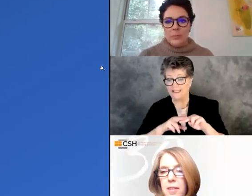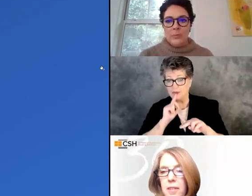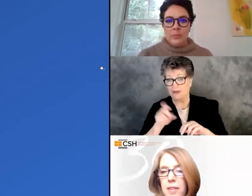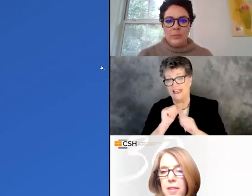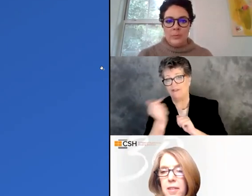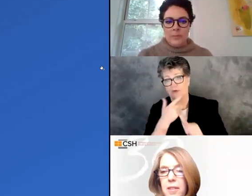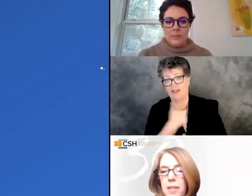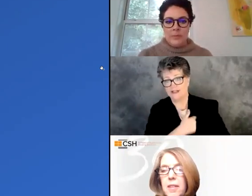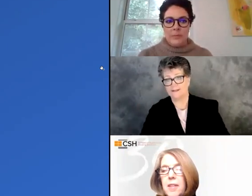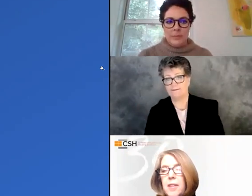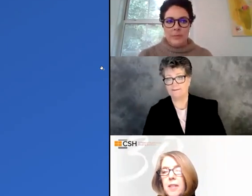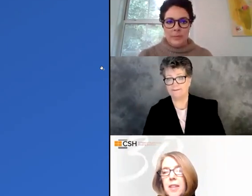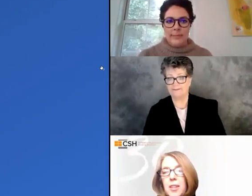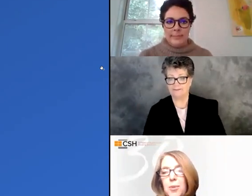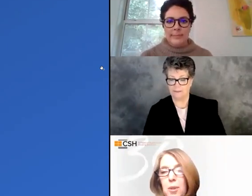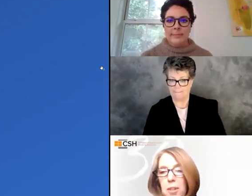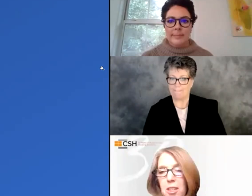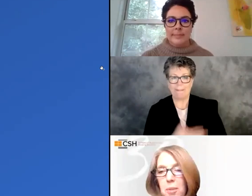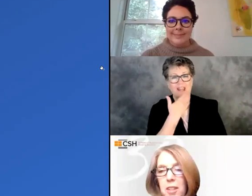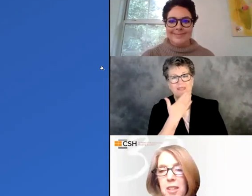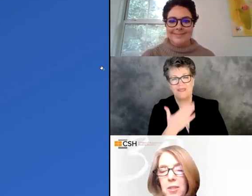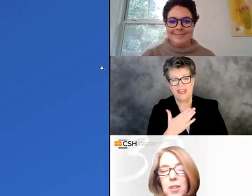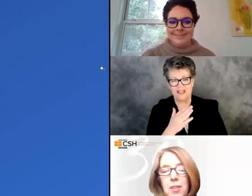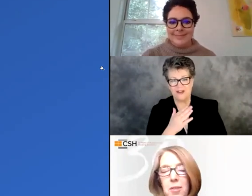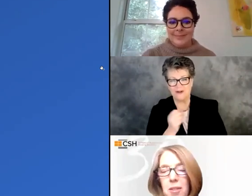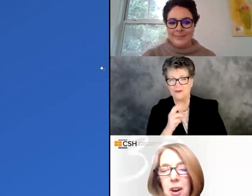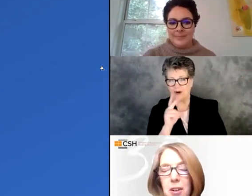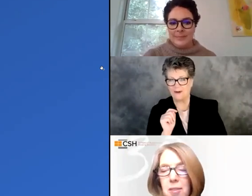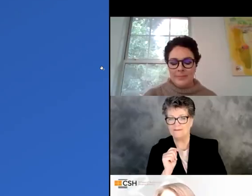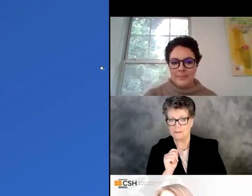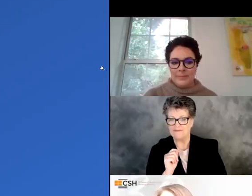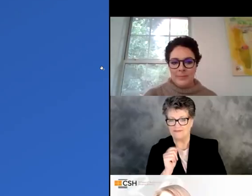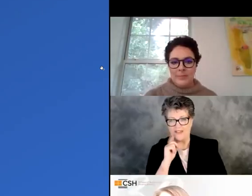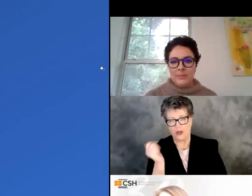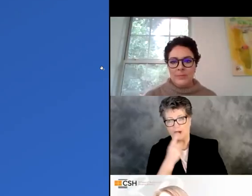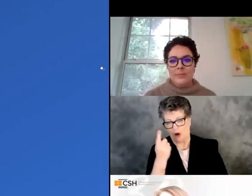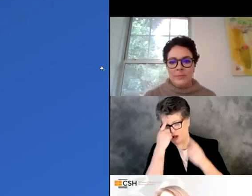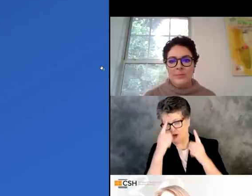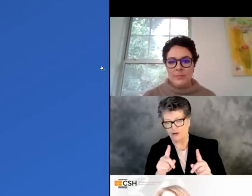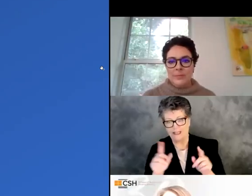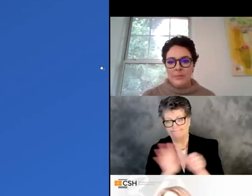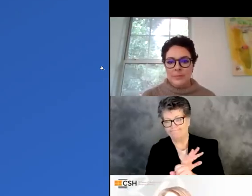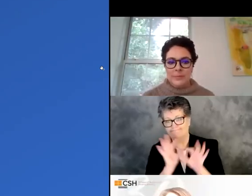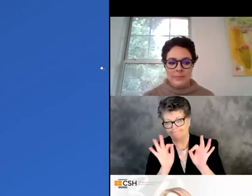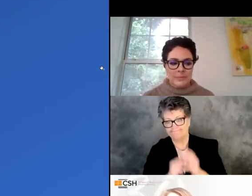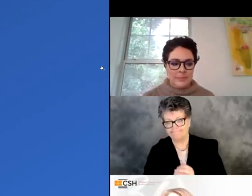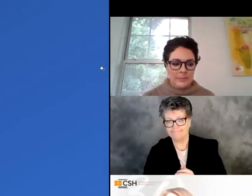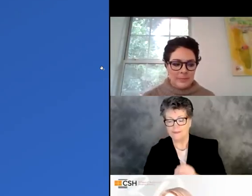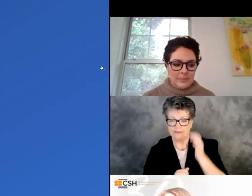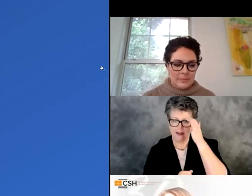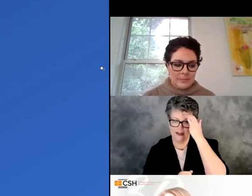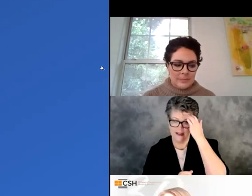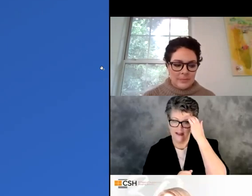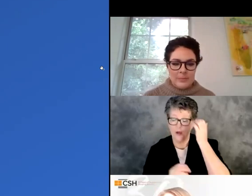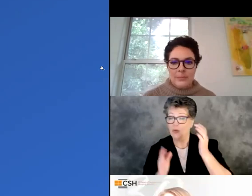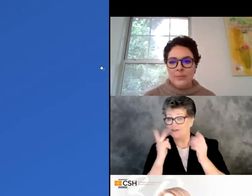all of us. Thank you so much. I mean, I think we all agree with you completely. We have seen